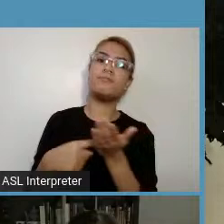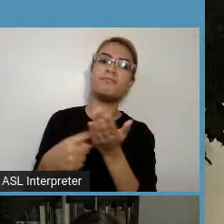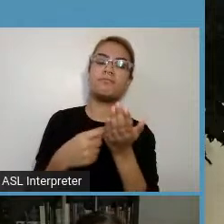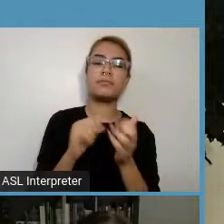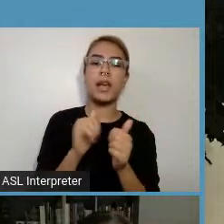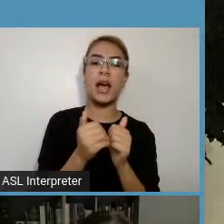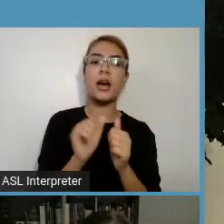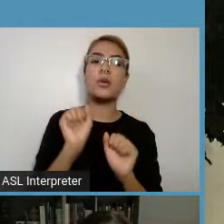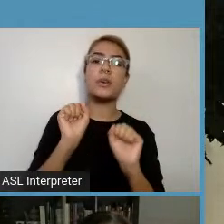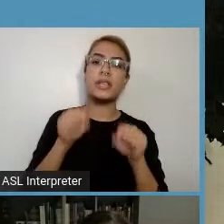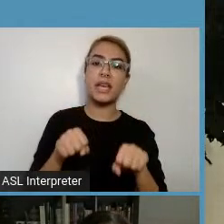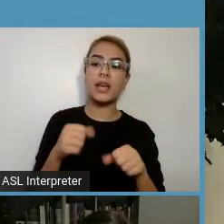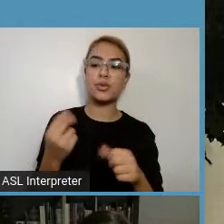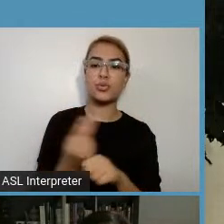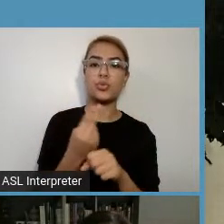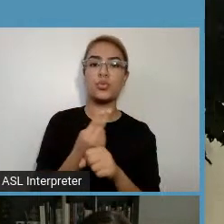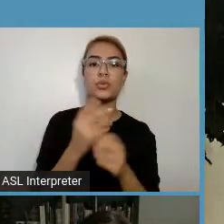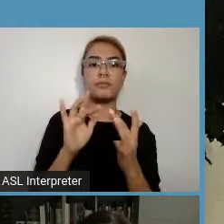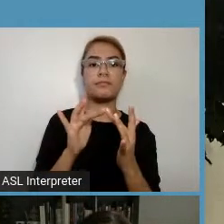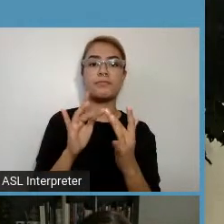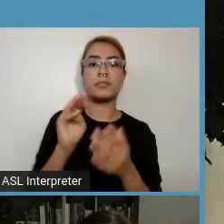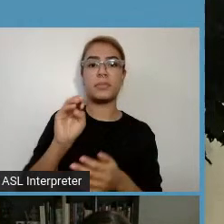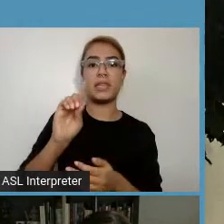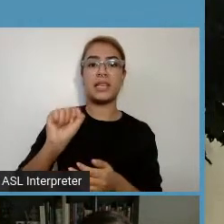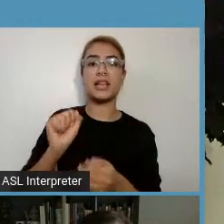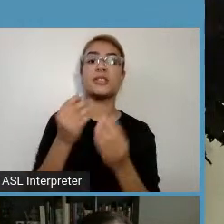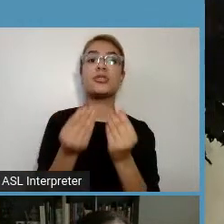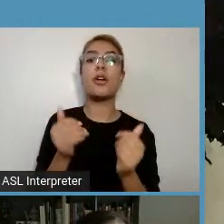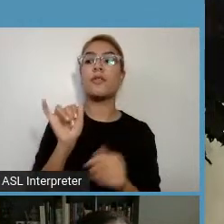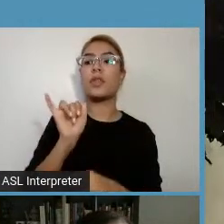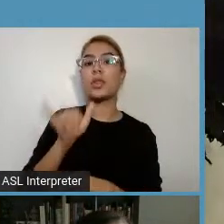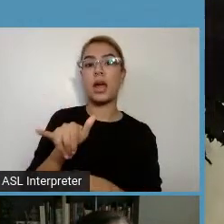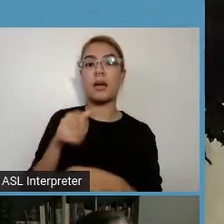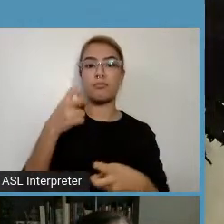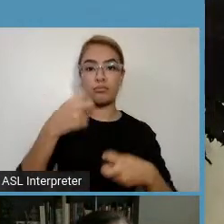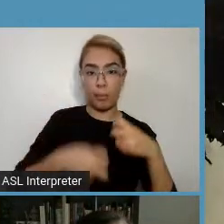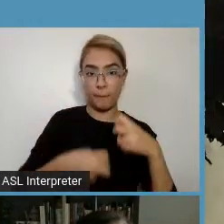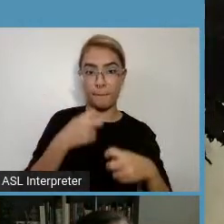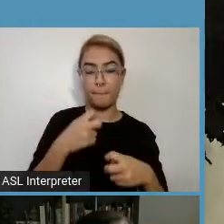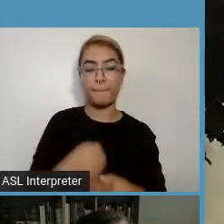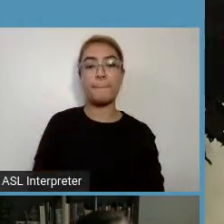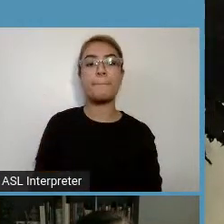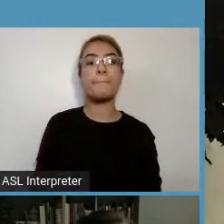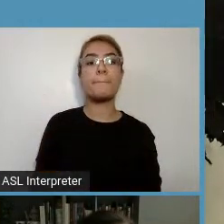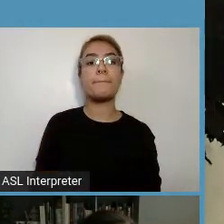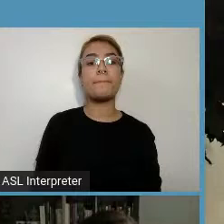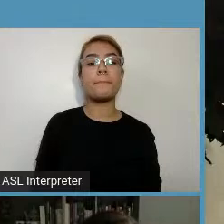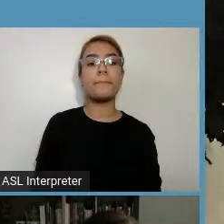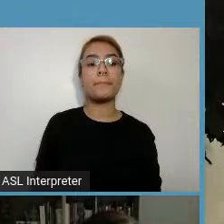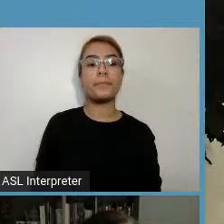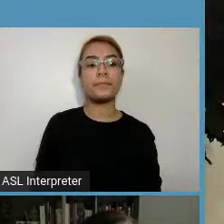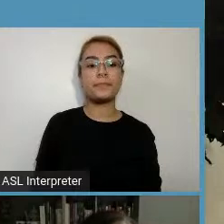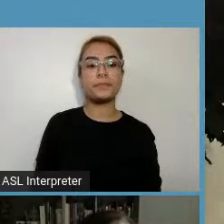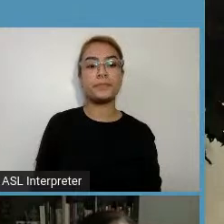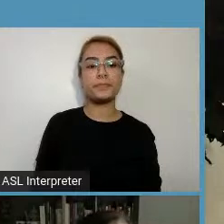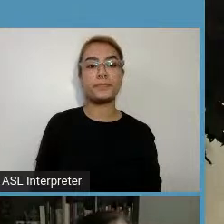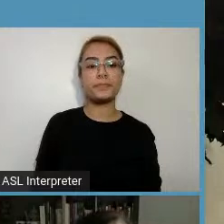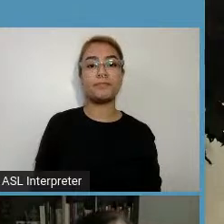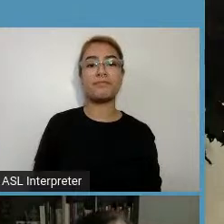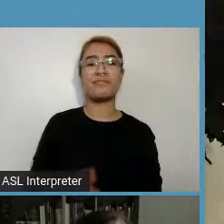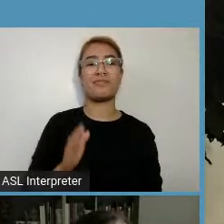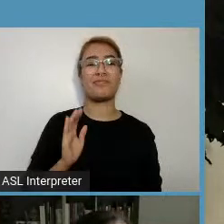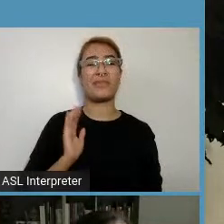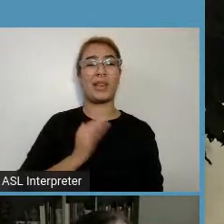to use digital media to help solve some of the issues that we're facing. I'm just going to read it off screen right here. It is our honor